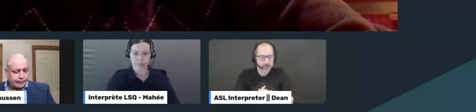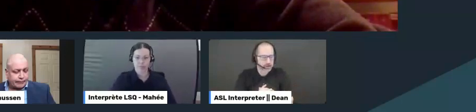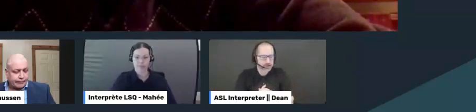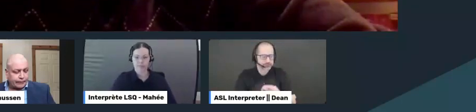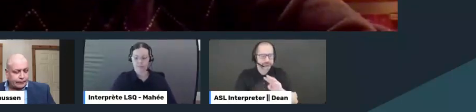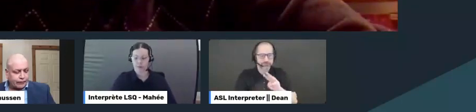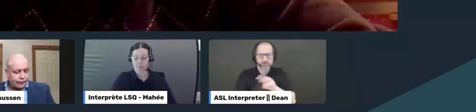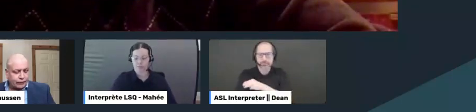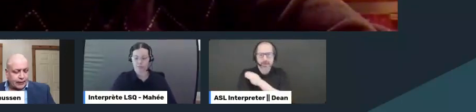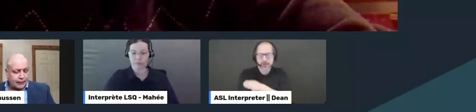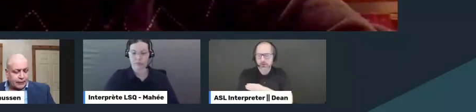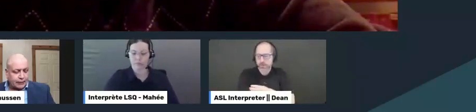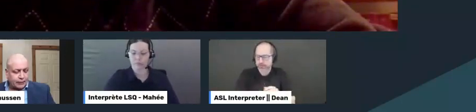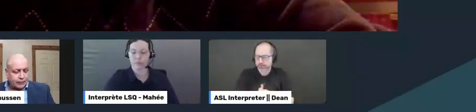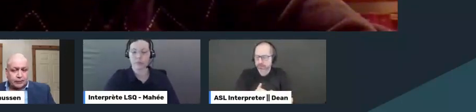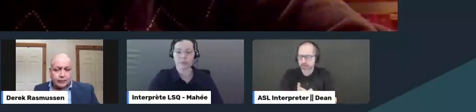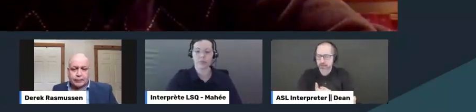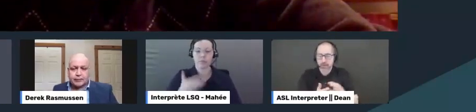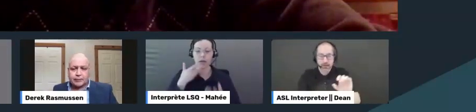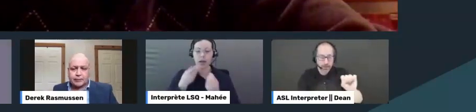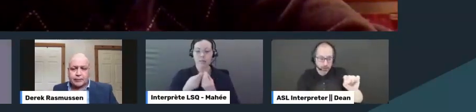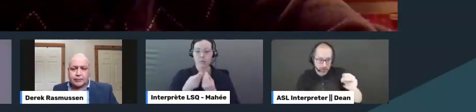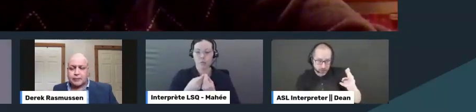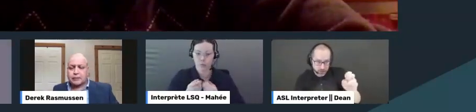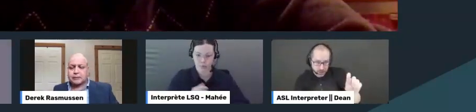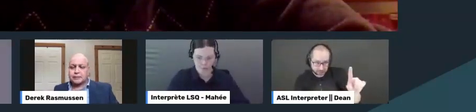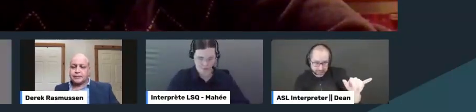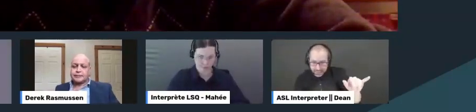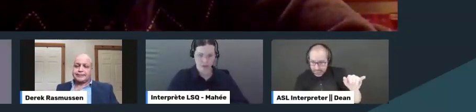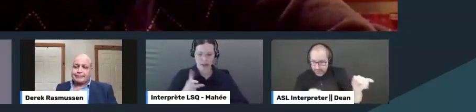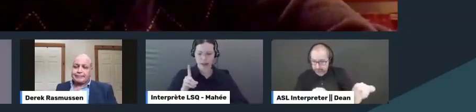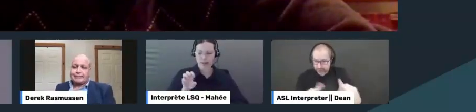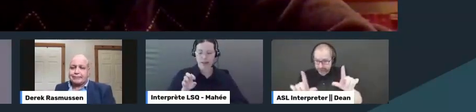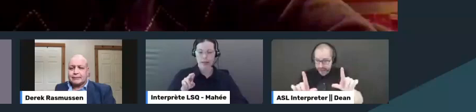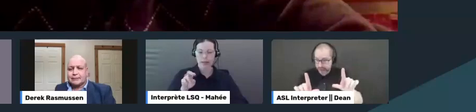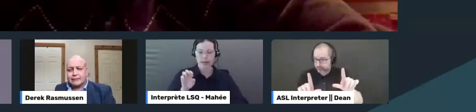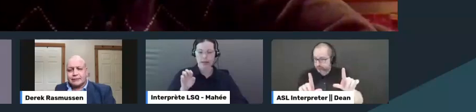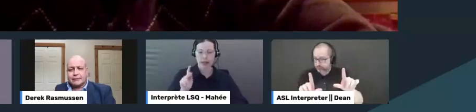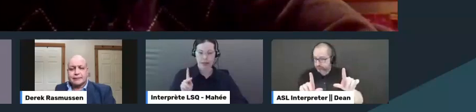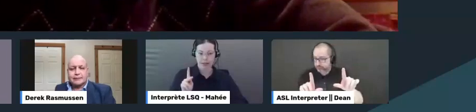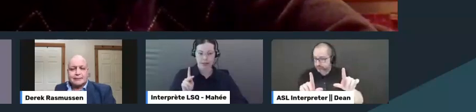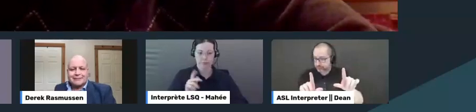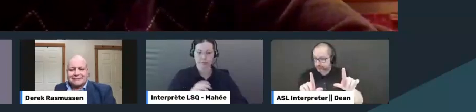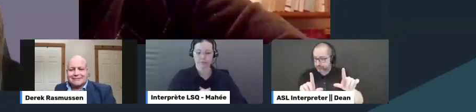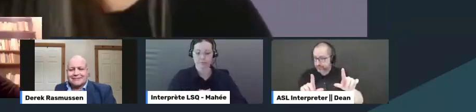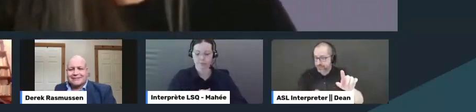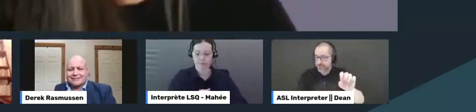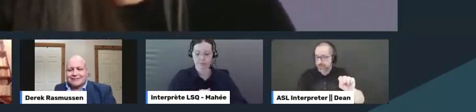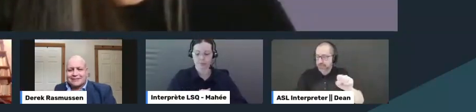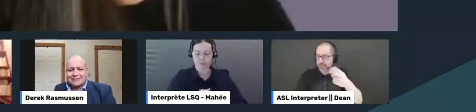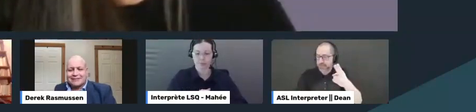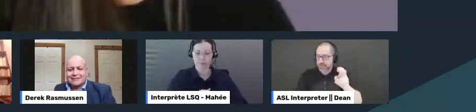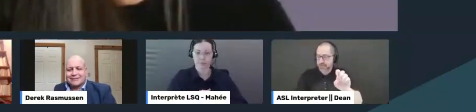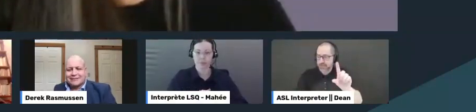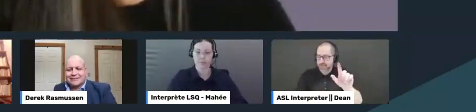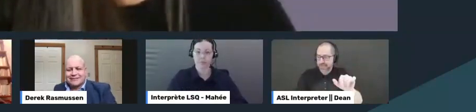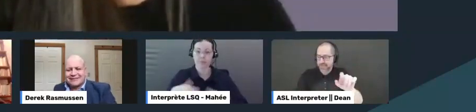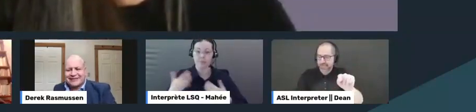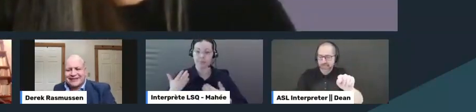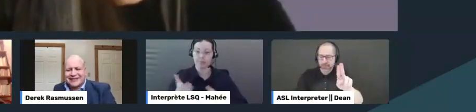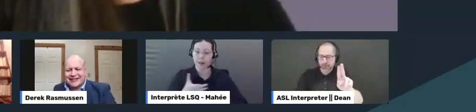And can we see Shelley up on the screen? Yes. Hello,